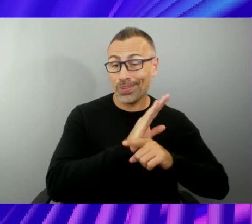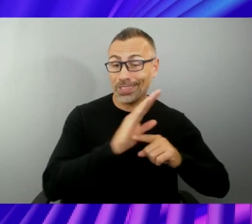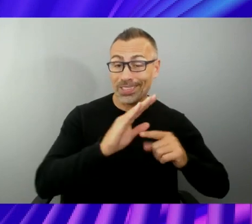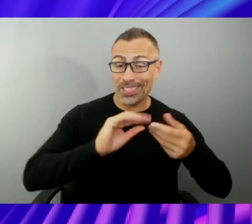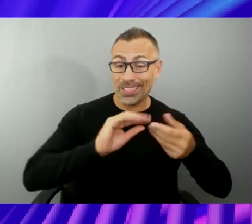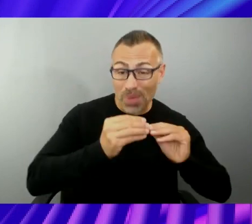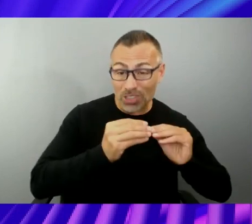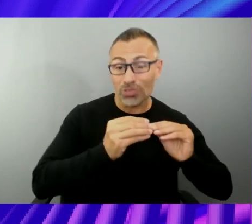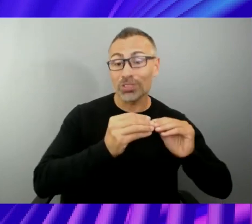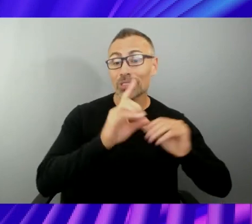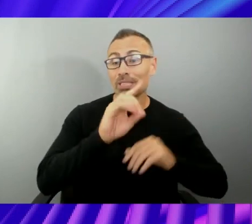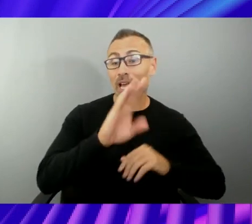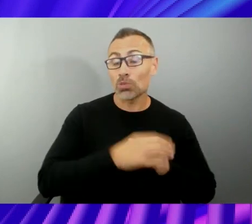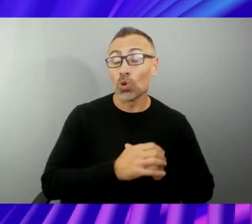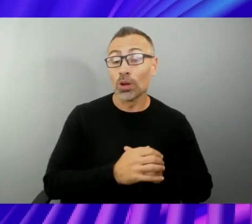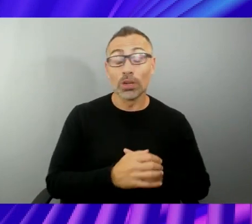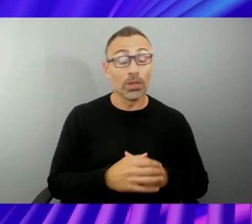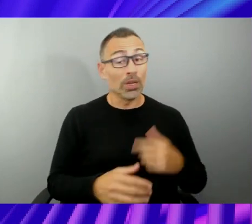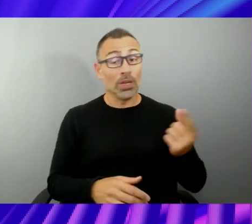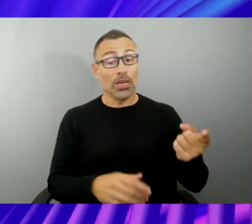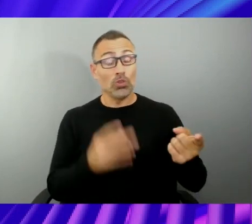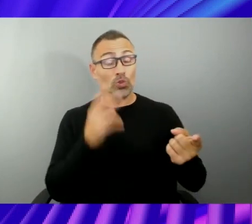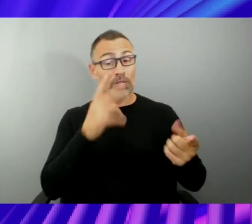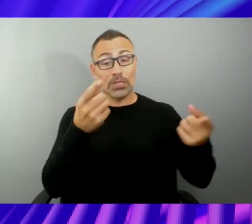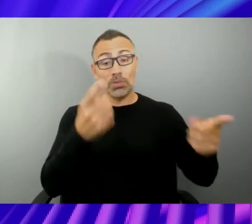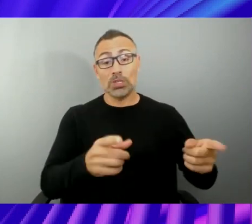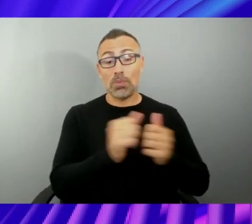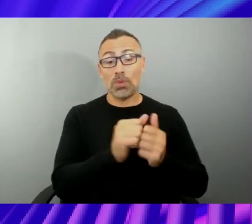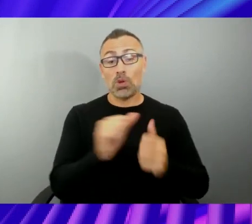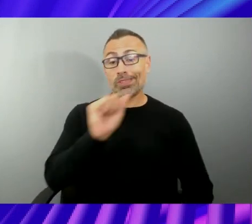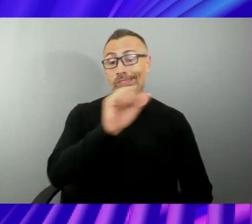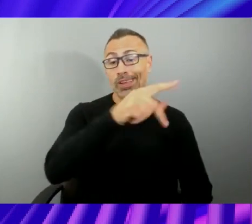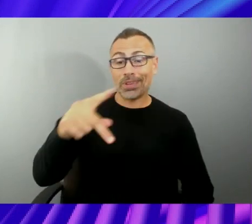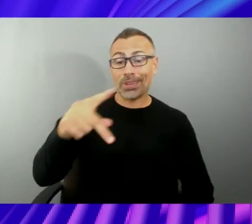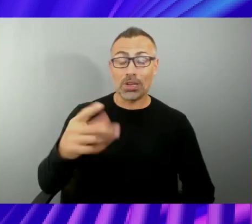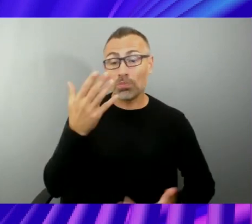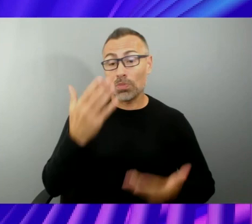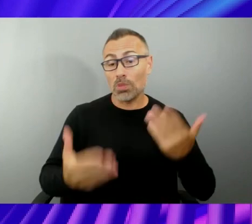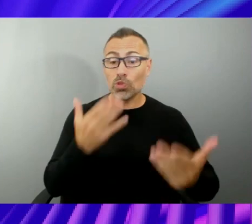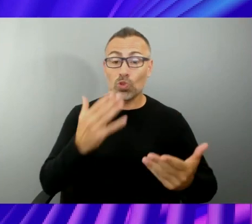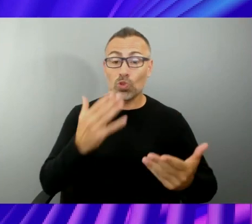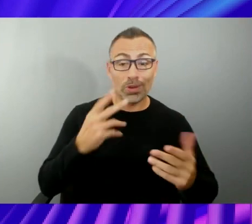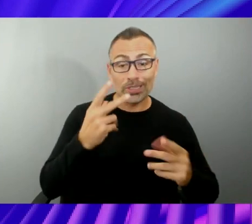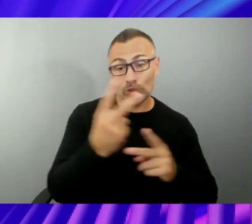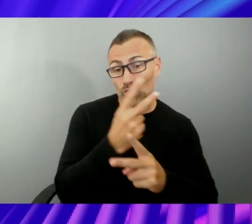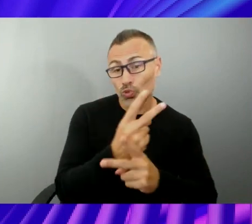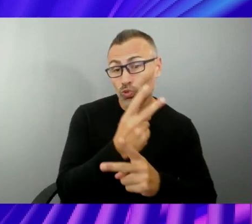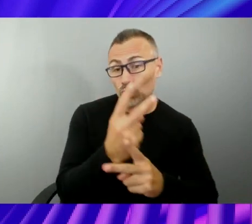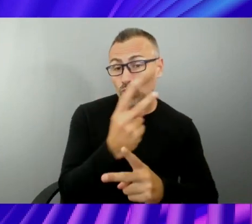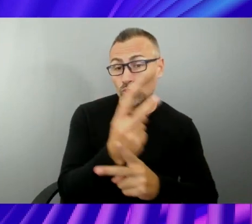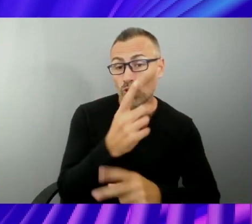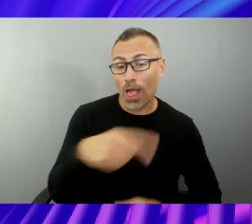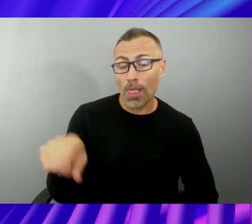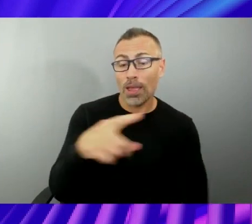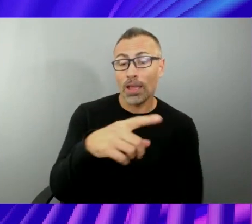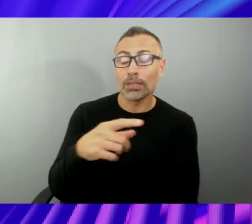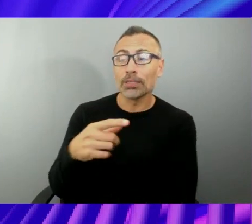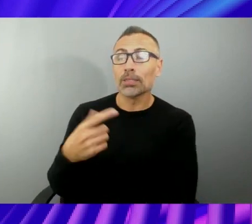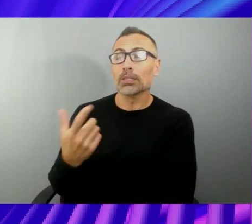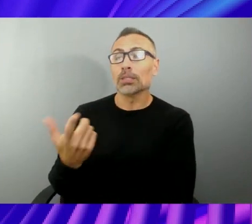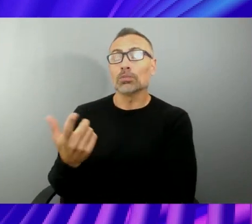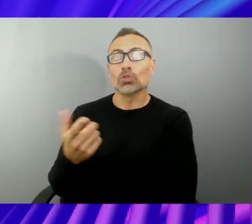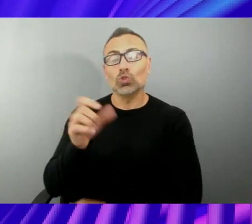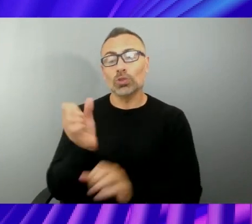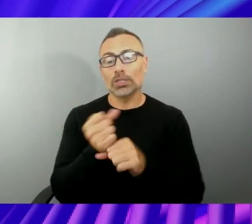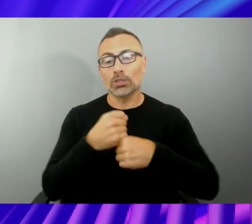to your application. And let's say you wanted to track 404 error, right? Mm-hmm. I mean, which might be important to your application. You can create a dashboard for that. Yeah. And